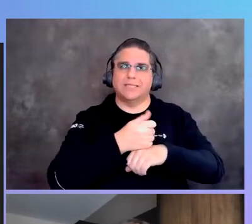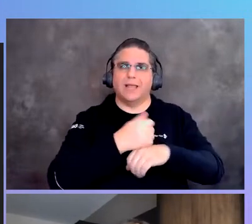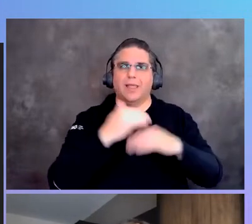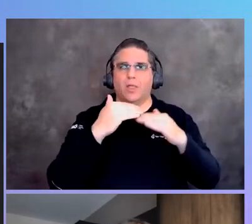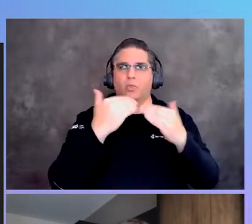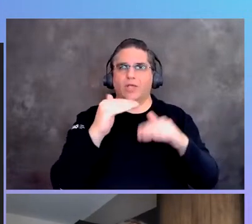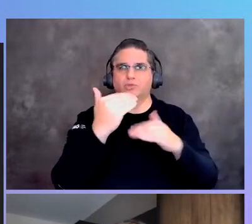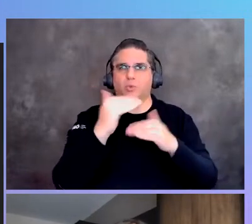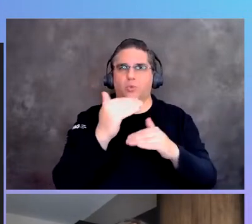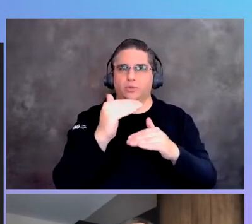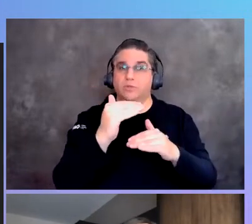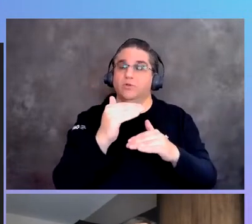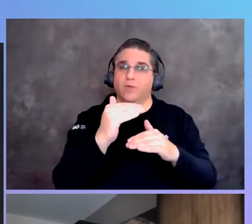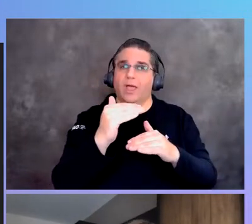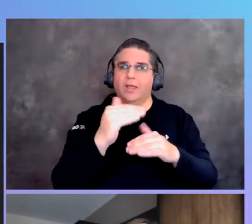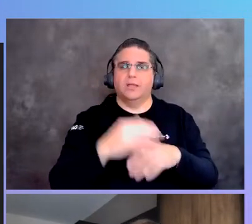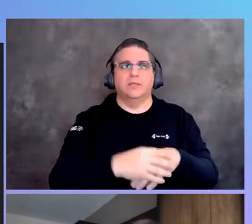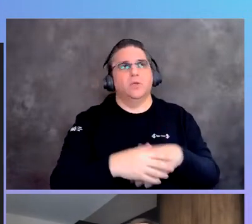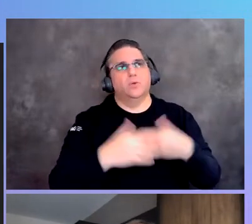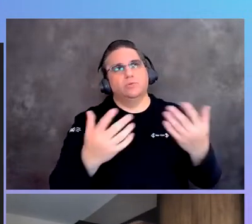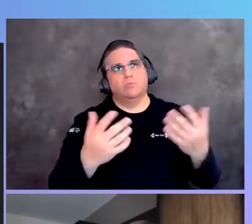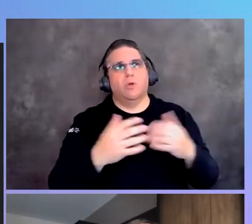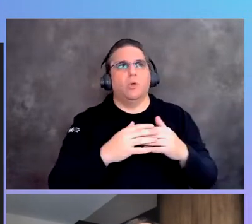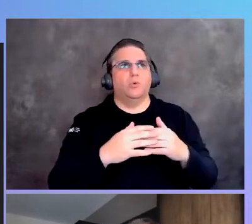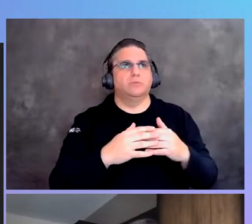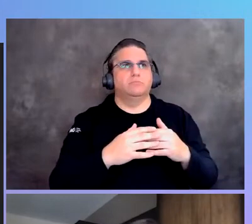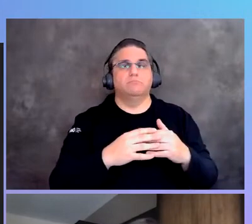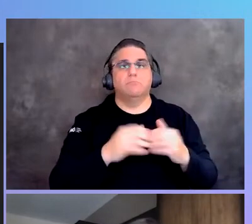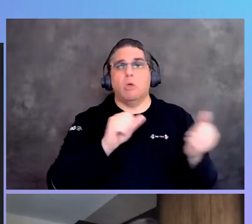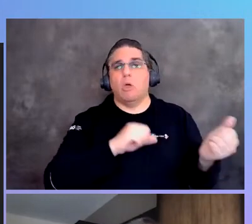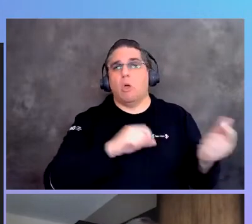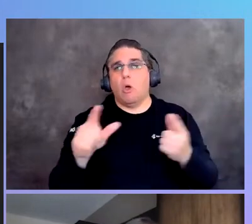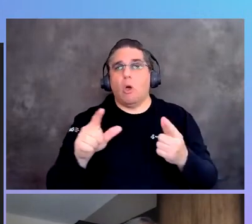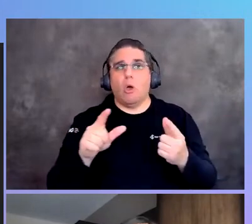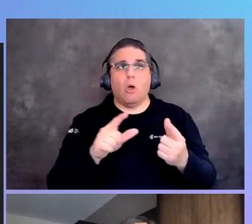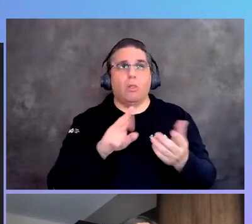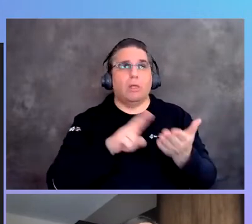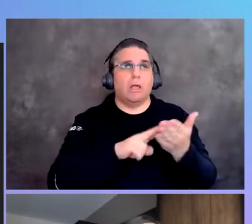example, all the suppliers or all contracts with a value of over